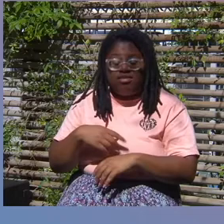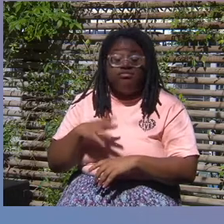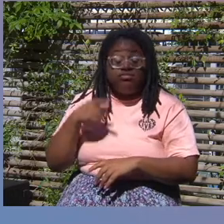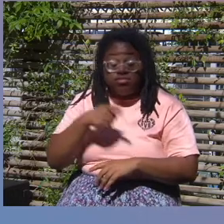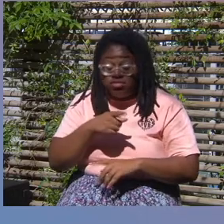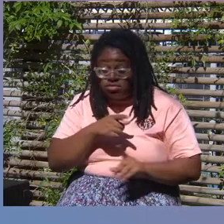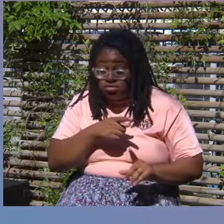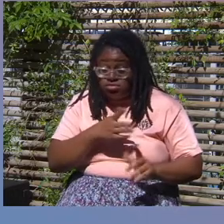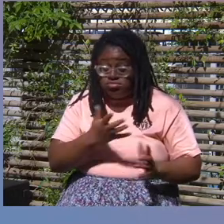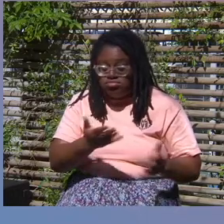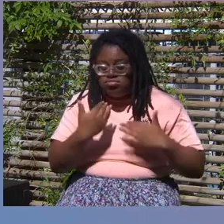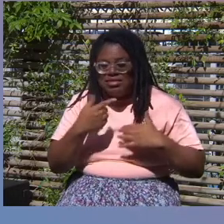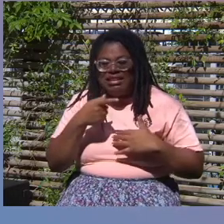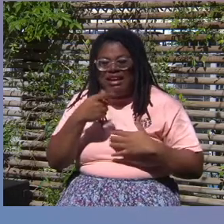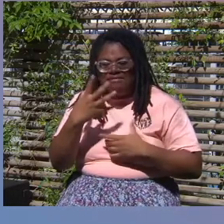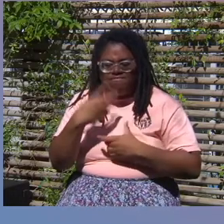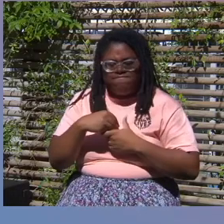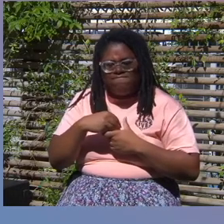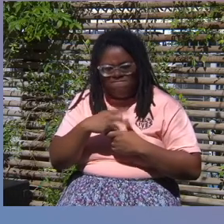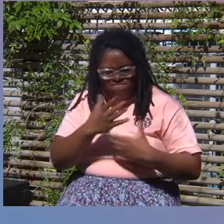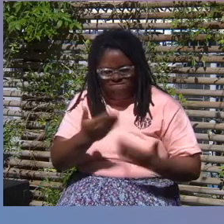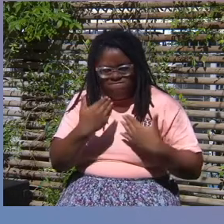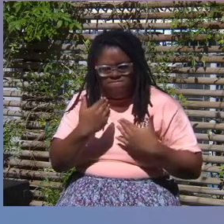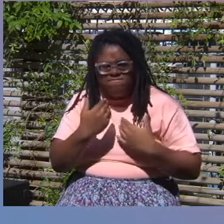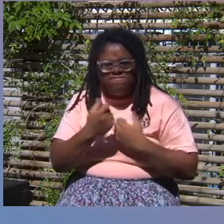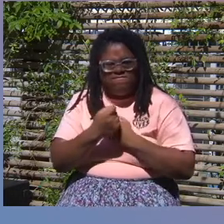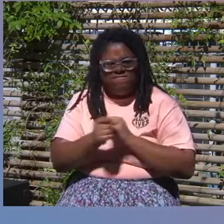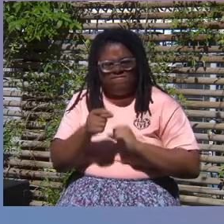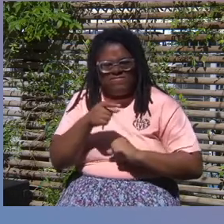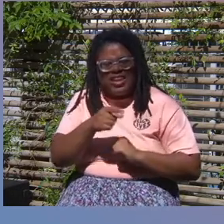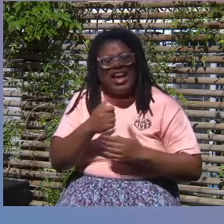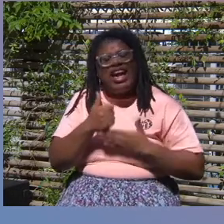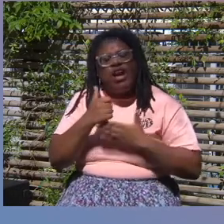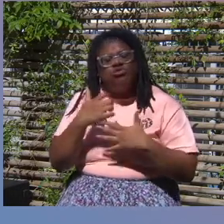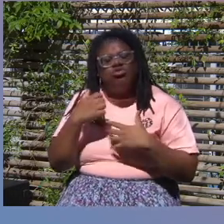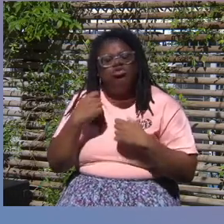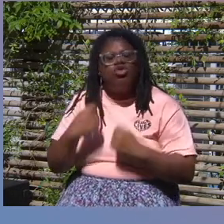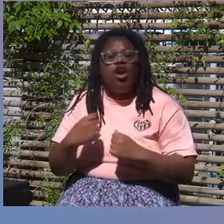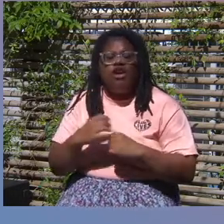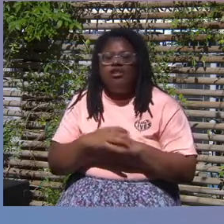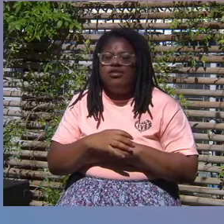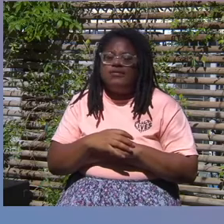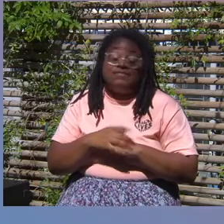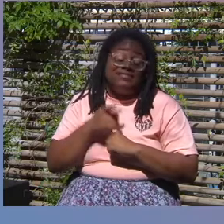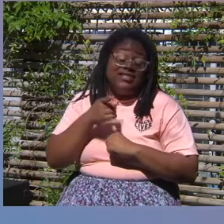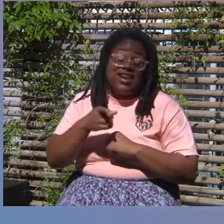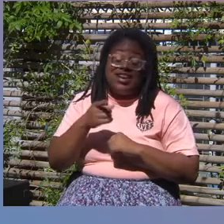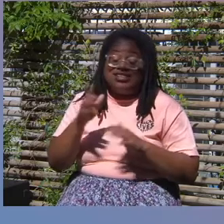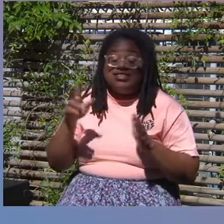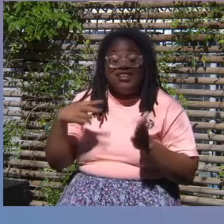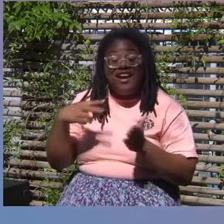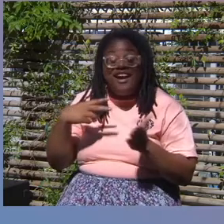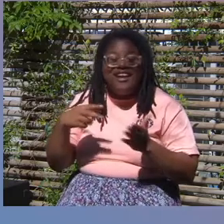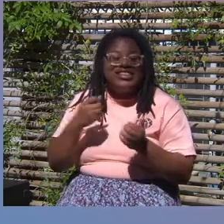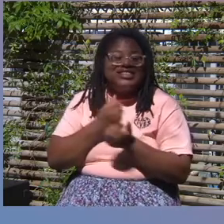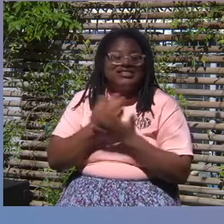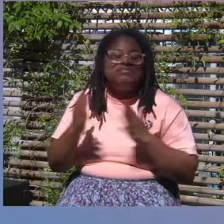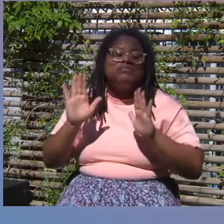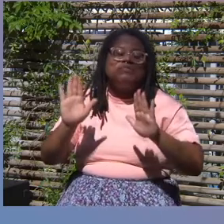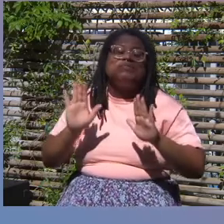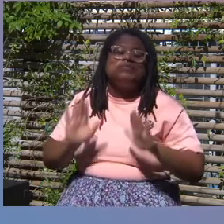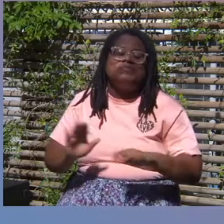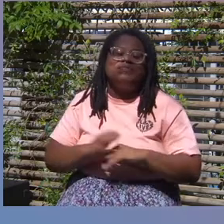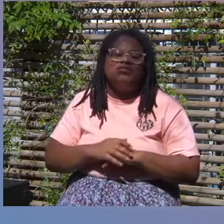turned around and they embraced this mm-hmm. child. Mm-hmm. And they helped him get strong. And he did that number. Oh, it was